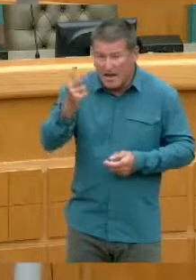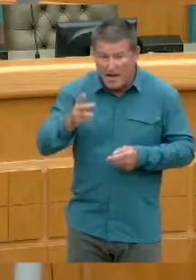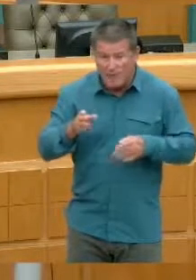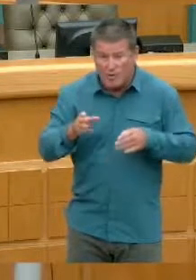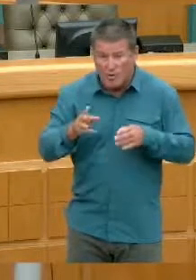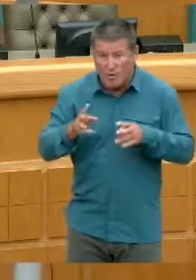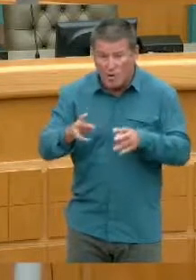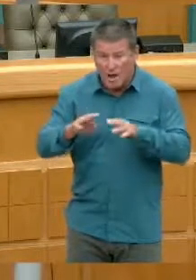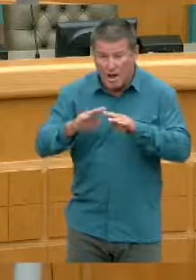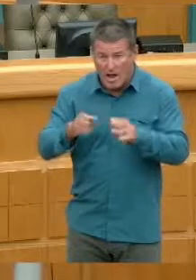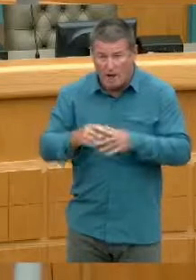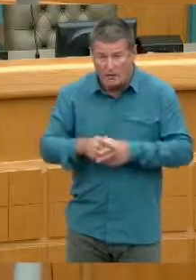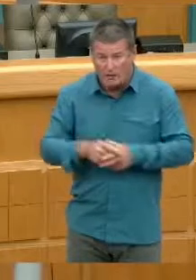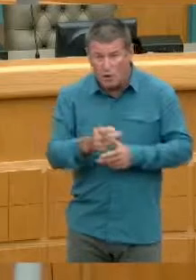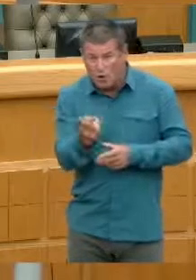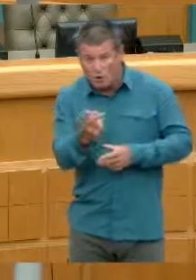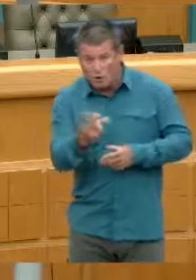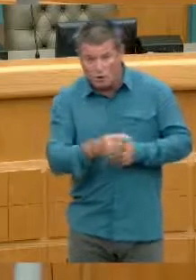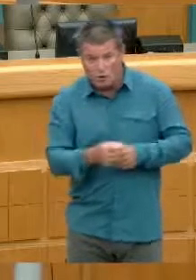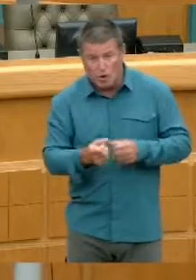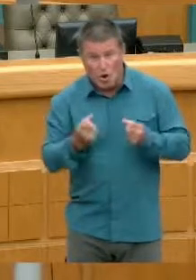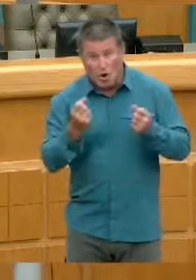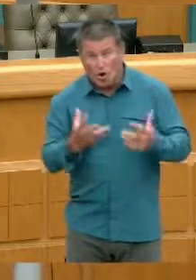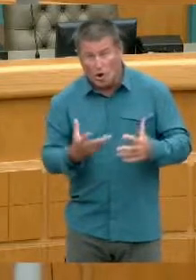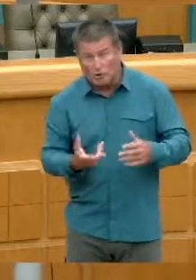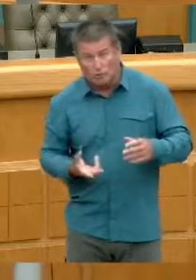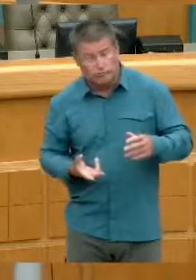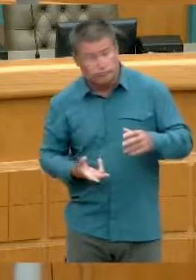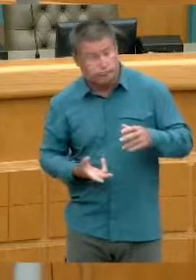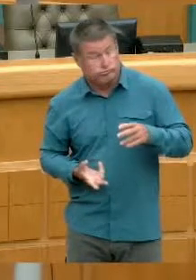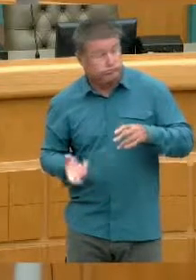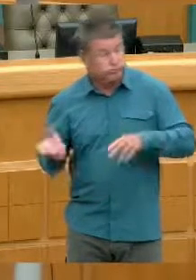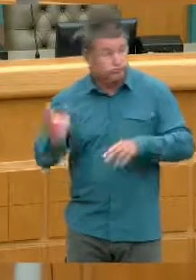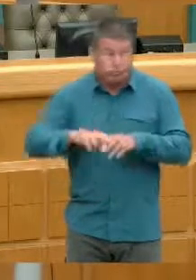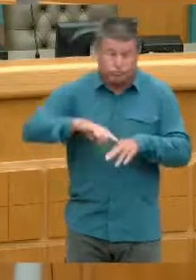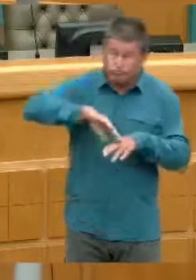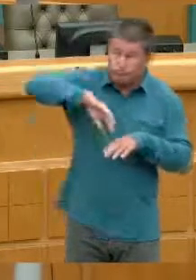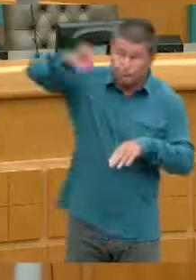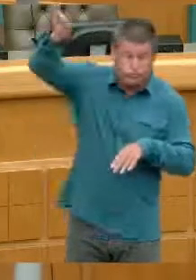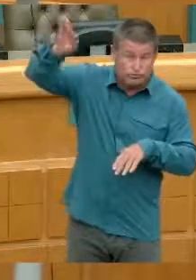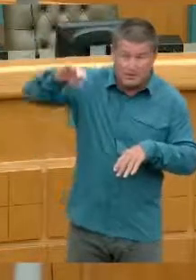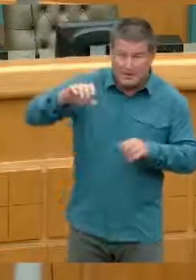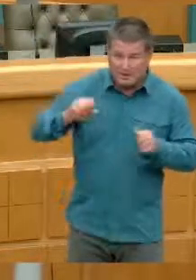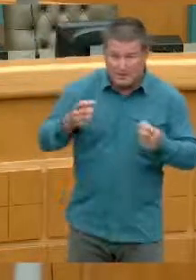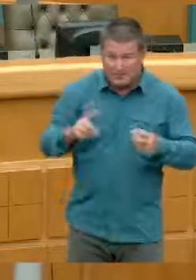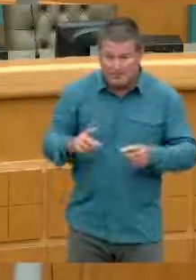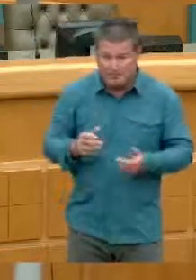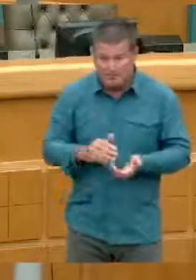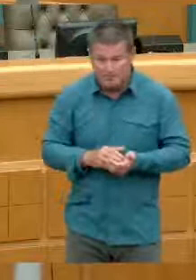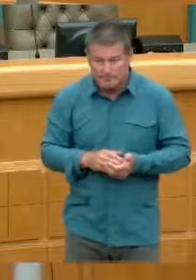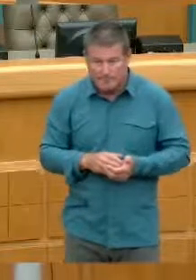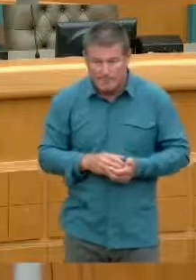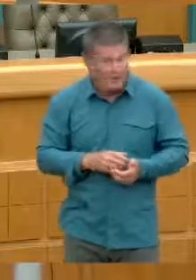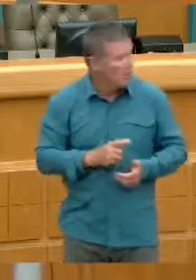with COVID-19 compared to normal. And so it can happen fairly quickly.